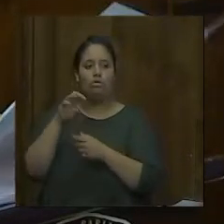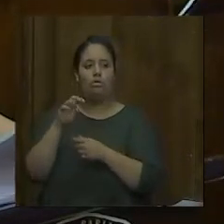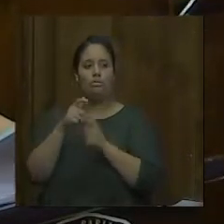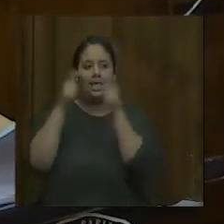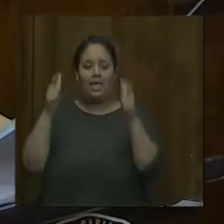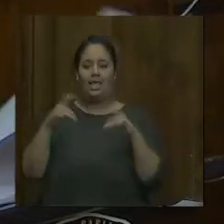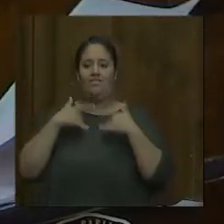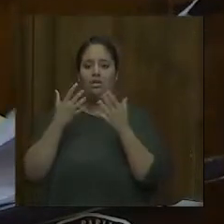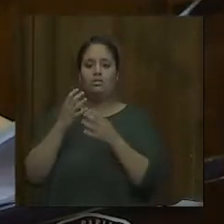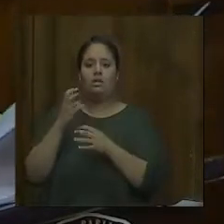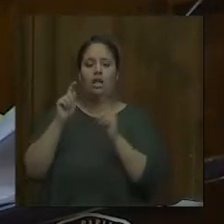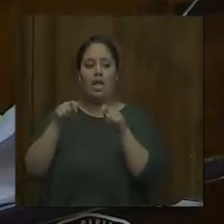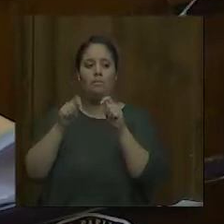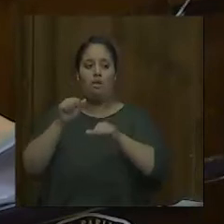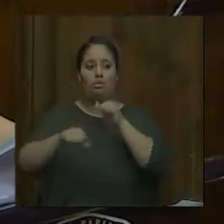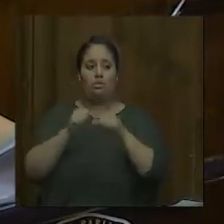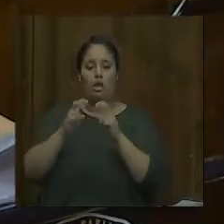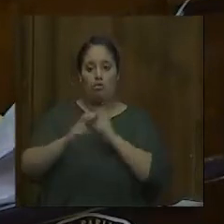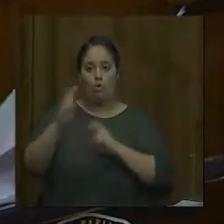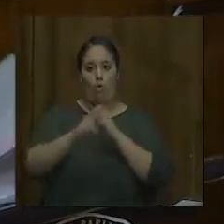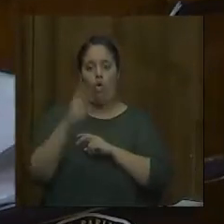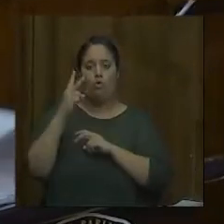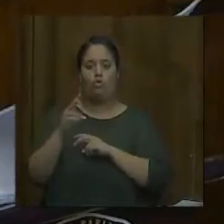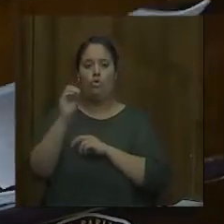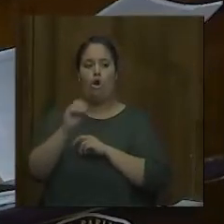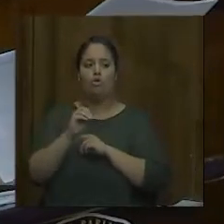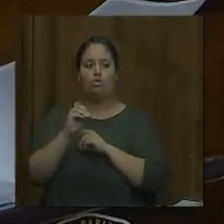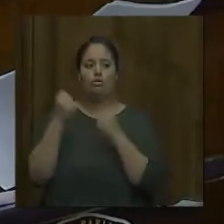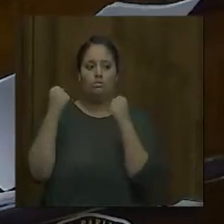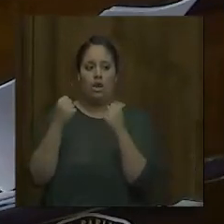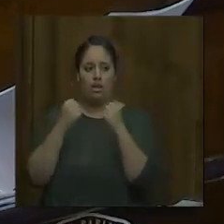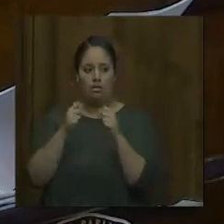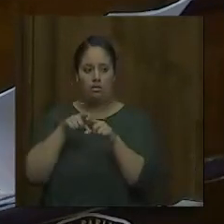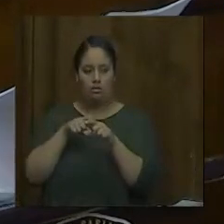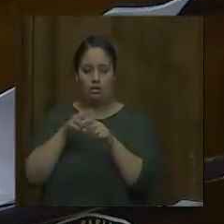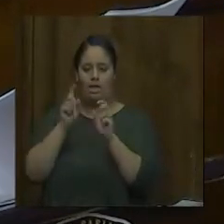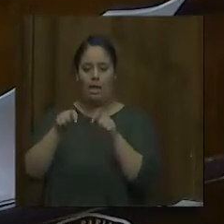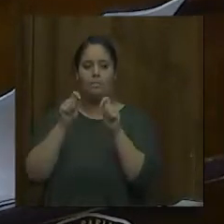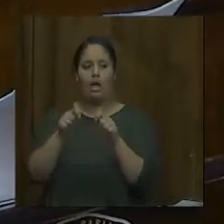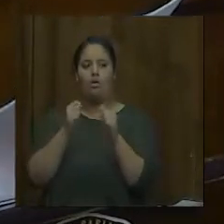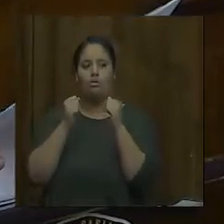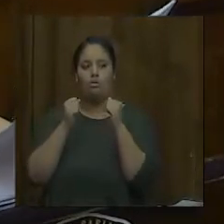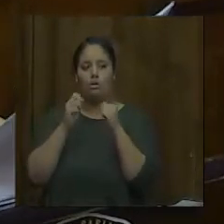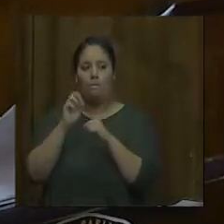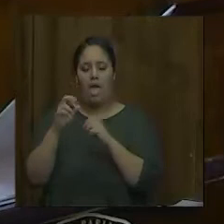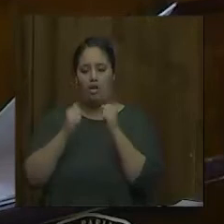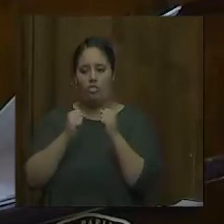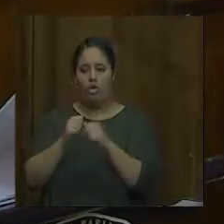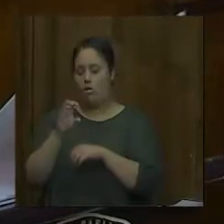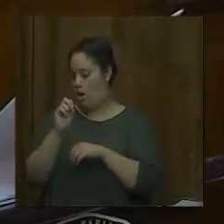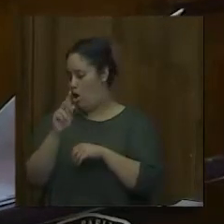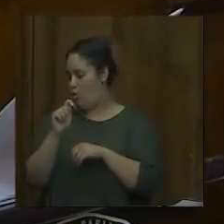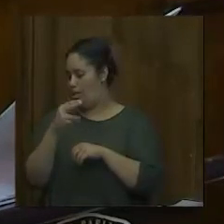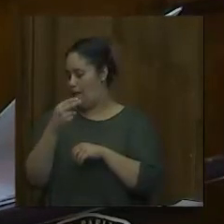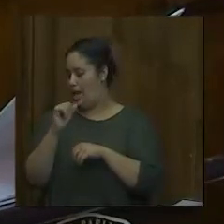events like the Cape Town Cycle Tour, Two Oceans Marathon Race, the Cape Town Marathon, the Otanika Wheelchair Challenge,